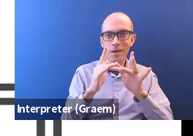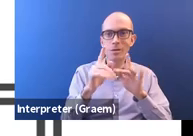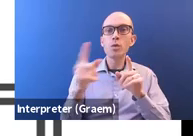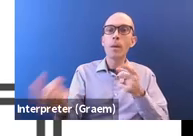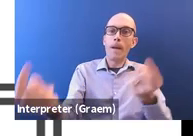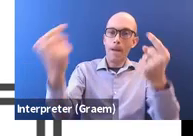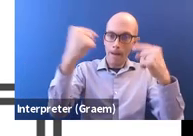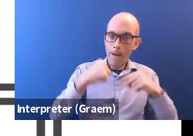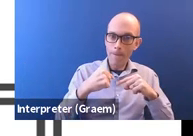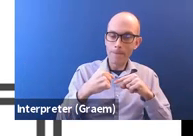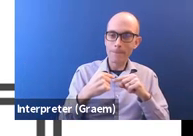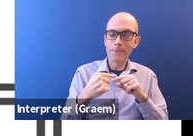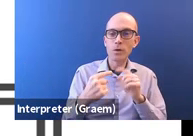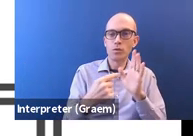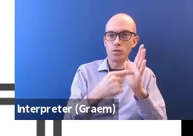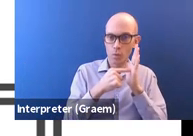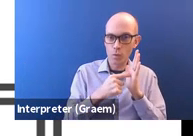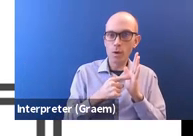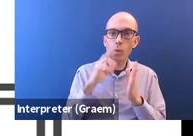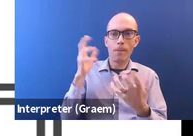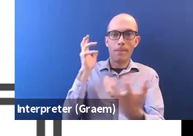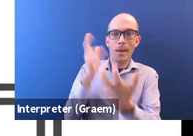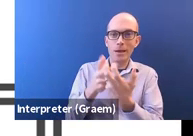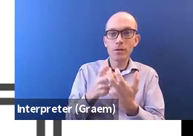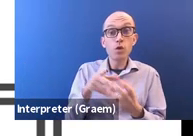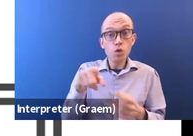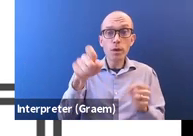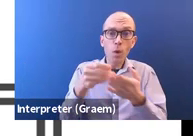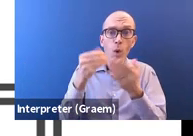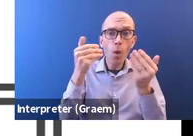and at your convenience come in and we'll certainly match it. Just hold on to that receipt.